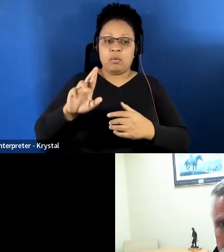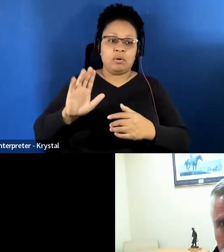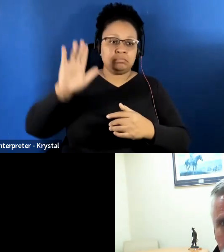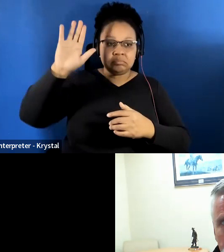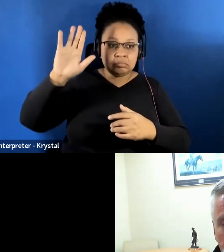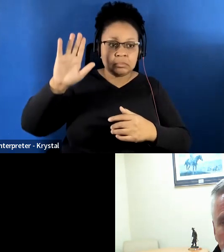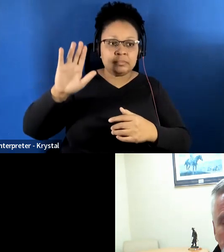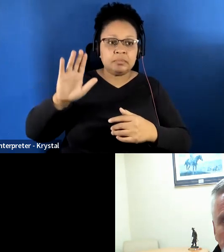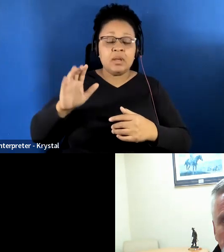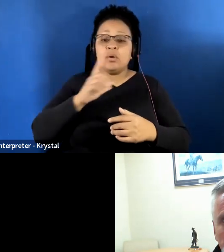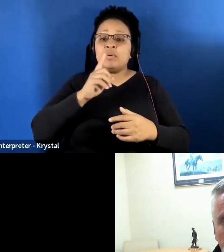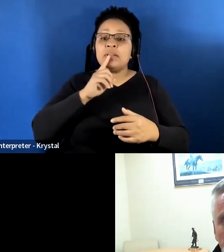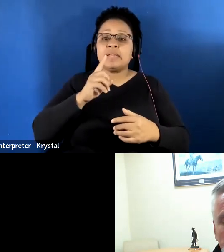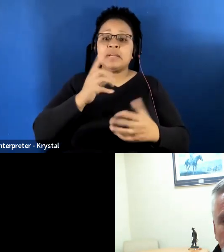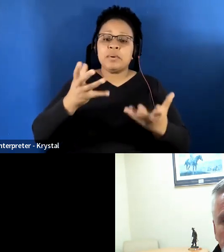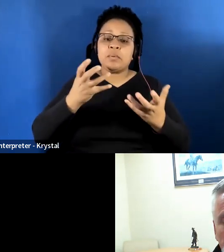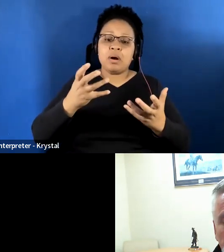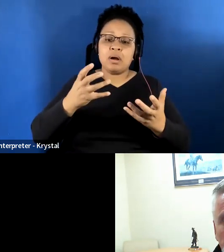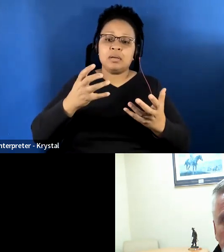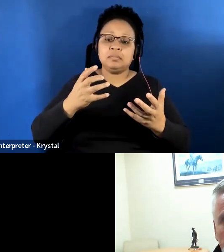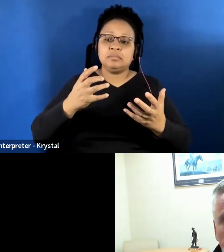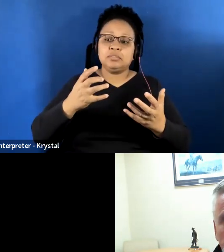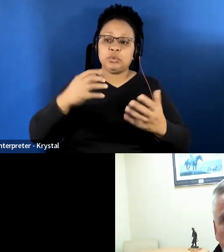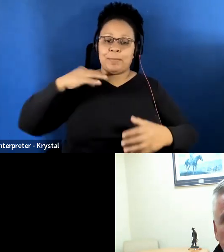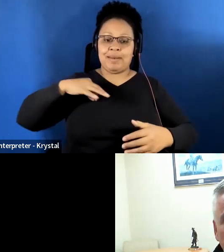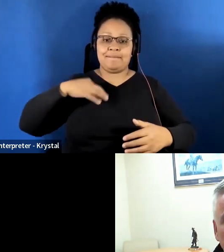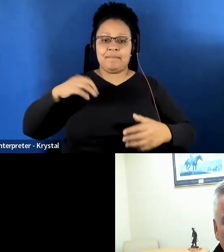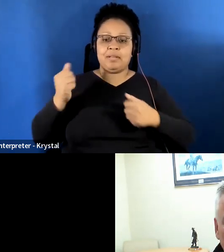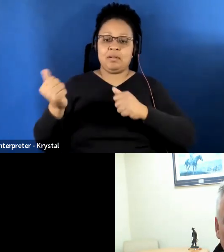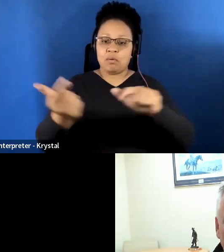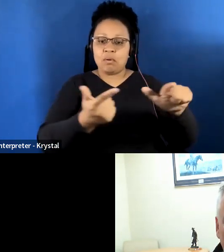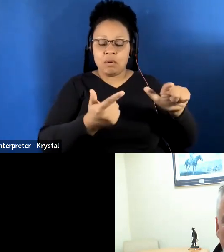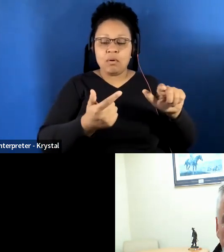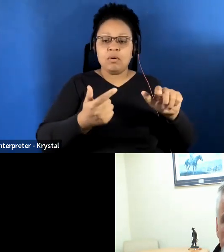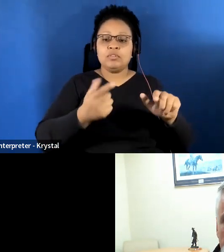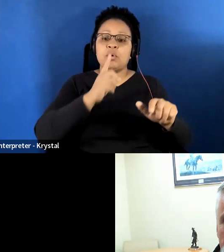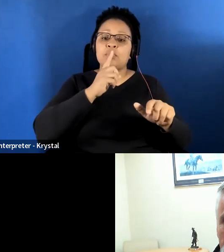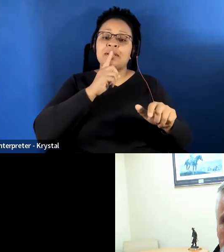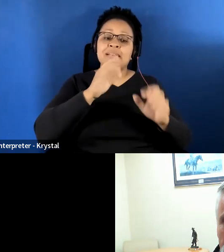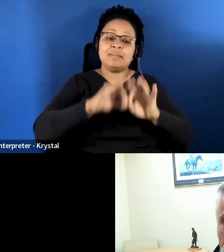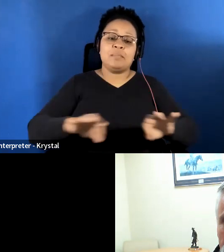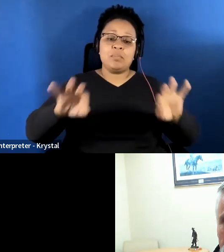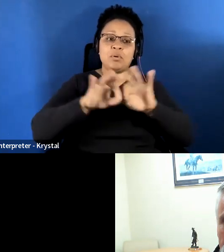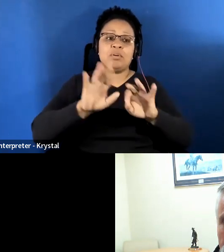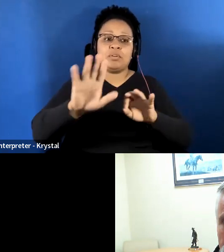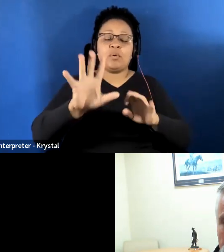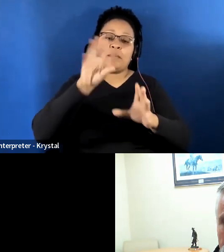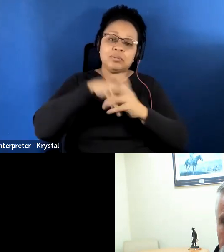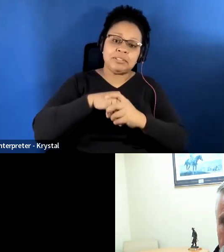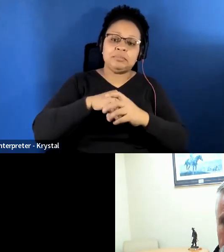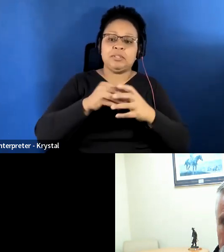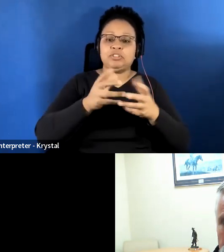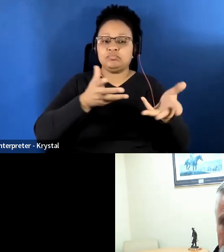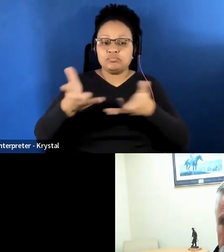is meant to be a session that's beneficial for us all, so your participation is critical in that.